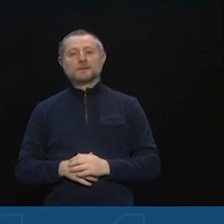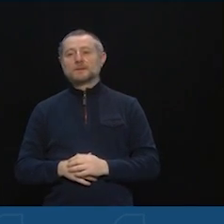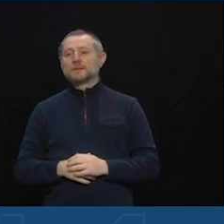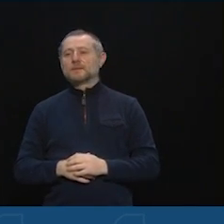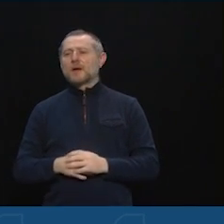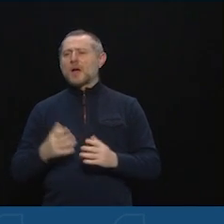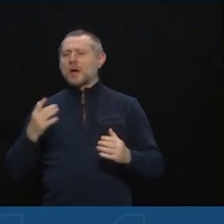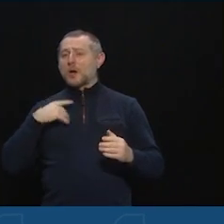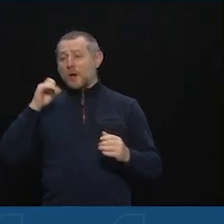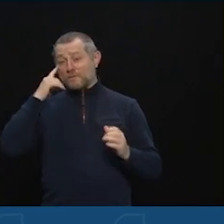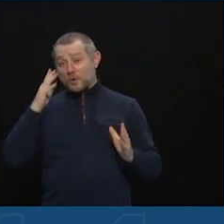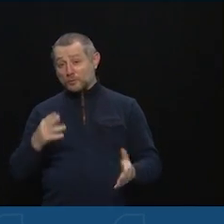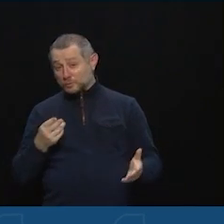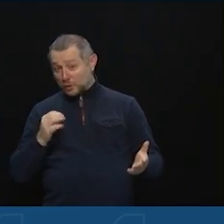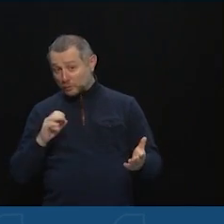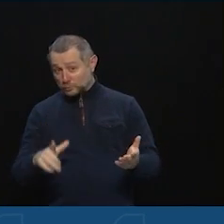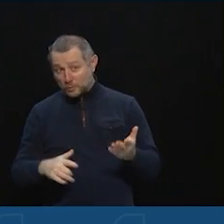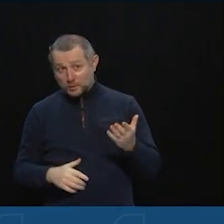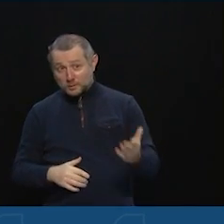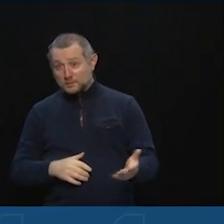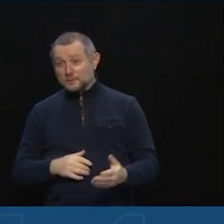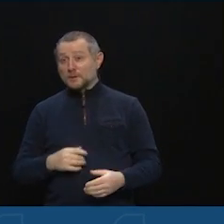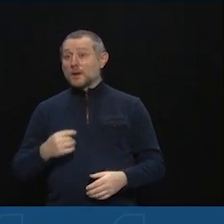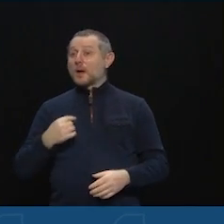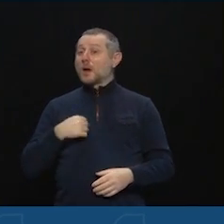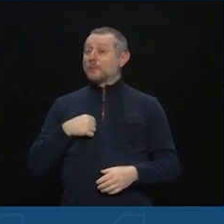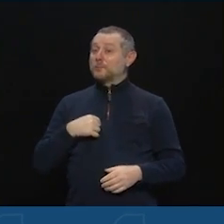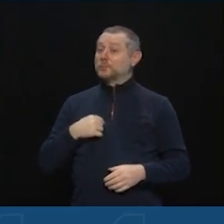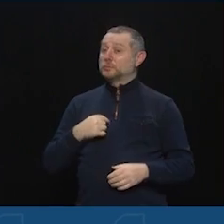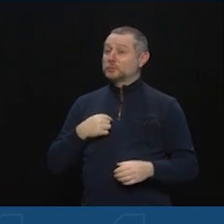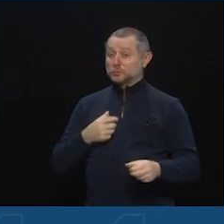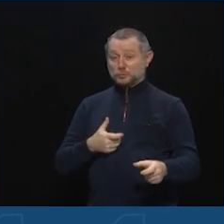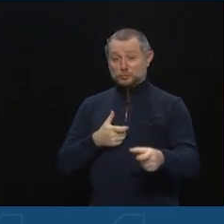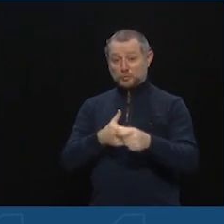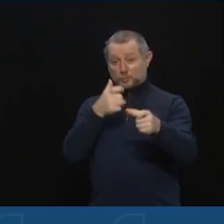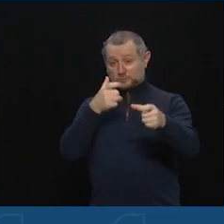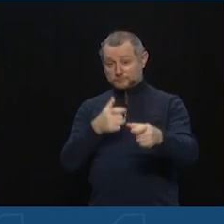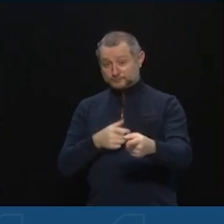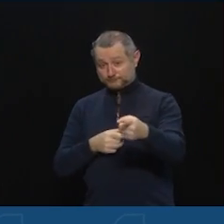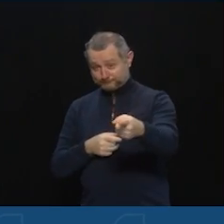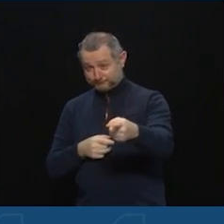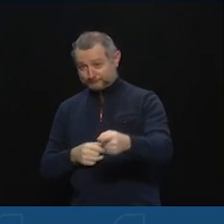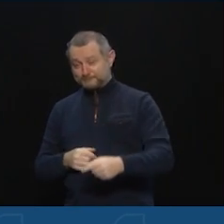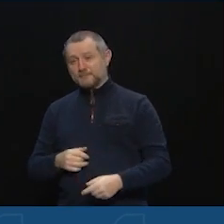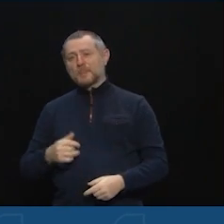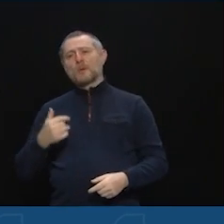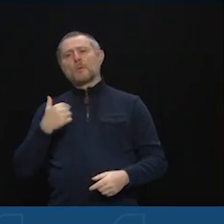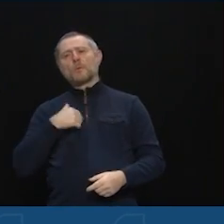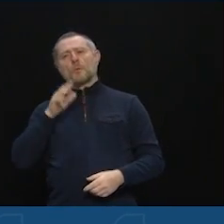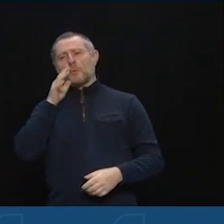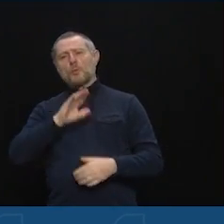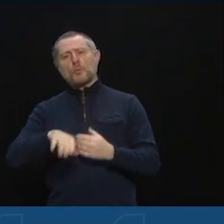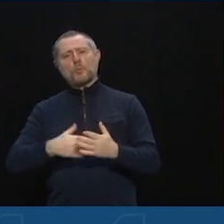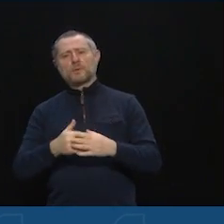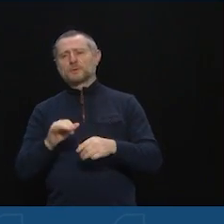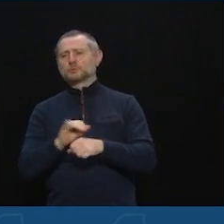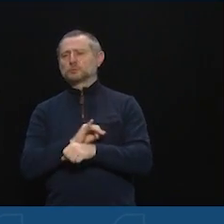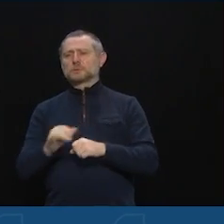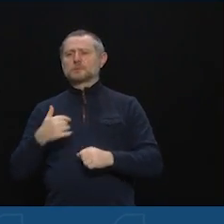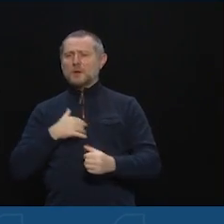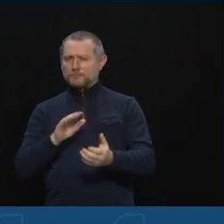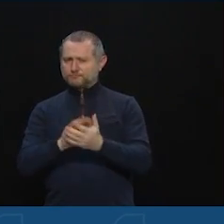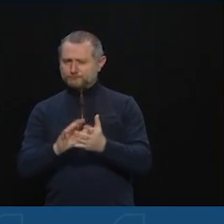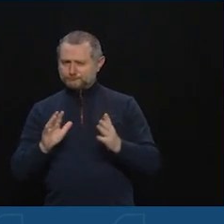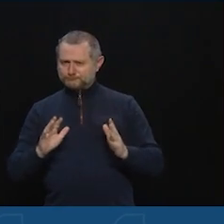Governor Hochul, I raise a glass to you. I think on behalf of all of the industry, the bar and restaurant industry, we're all raising a glass to you and saying